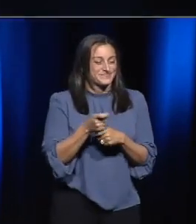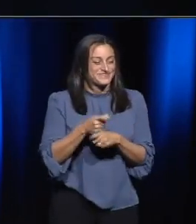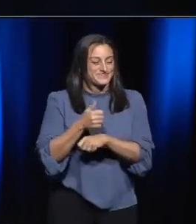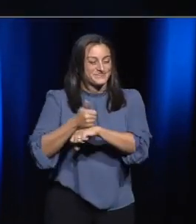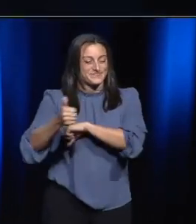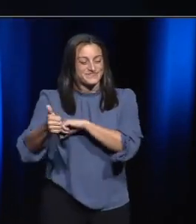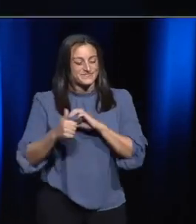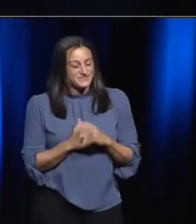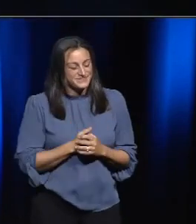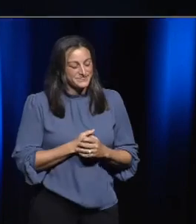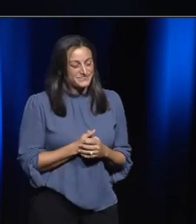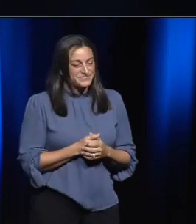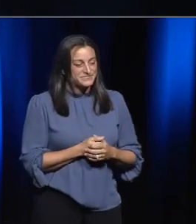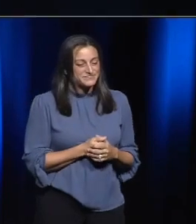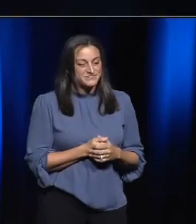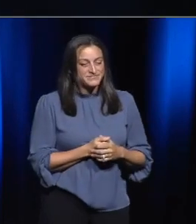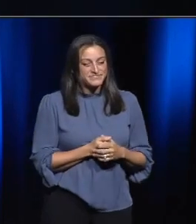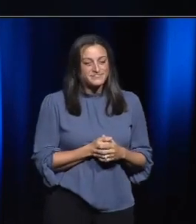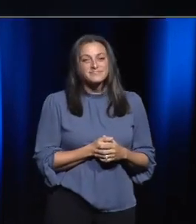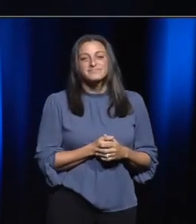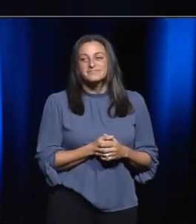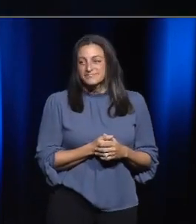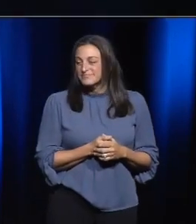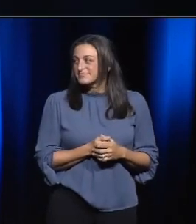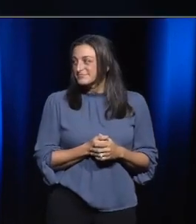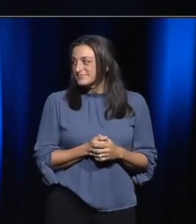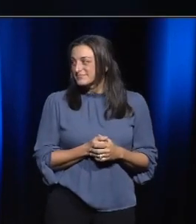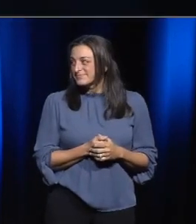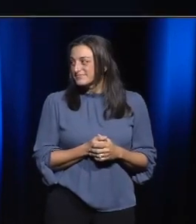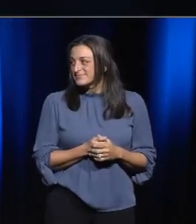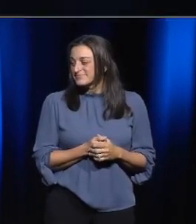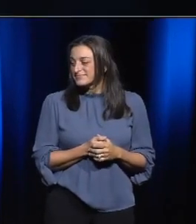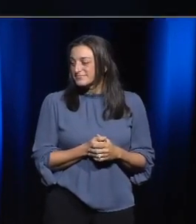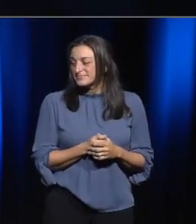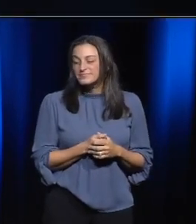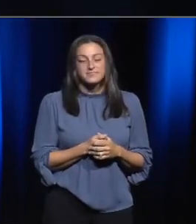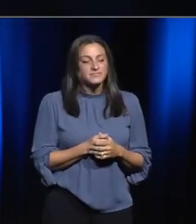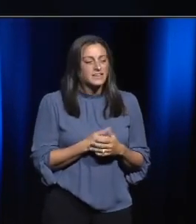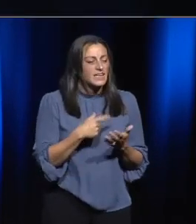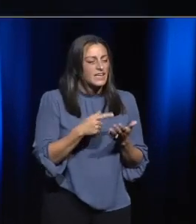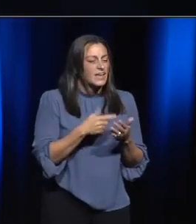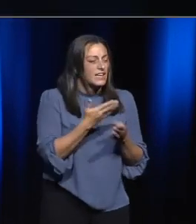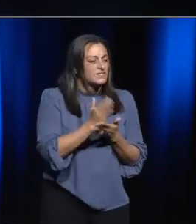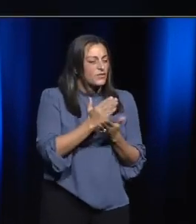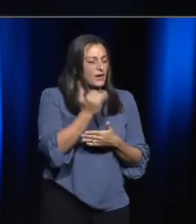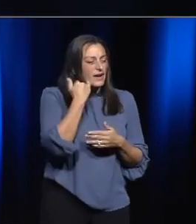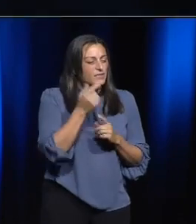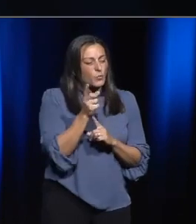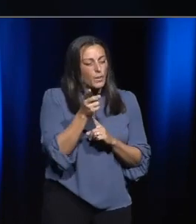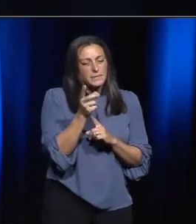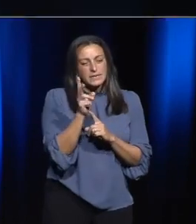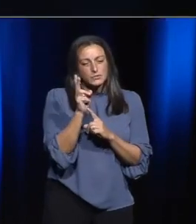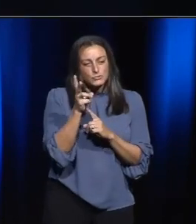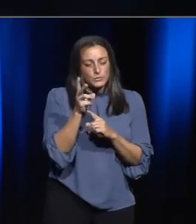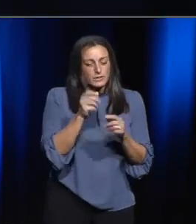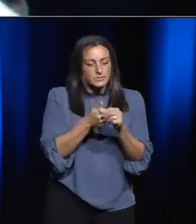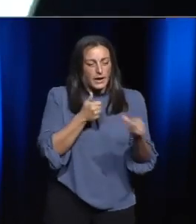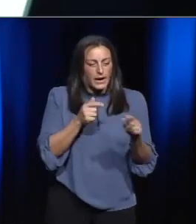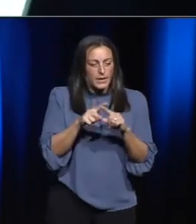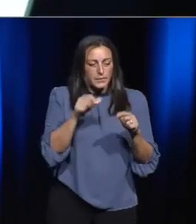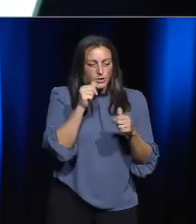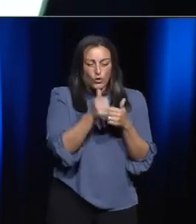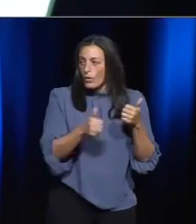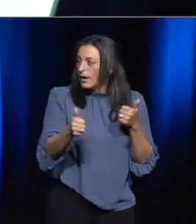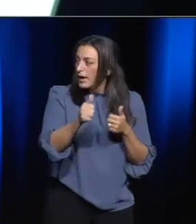As crowd members, you can speak up too. We don't want to go ahead of the schedule. It's okay to go a minute or two behind. We don't want to go ahead of it. This